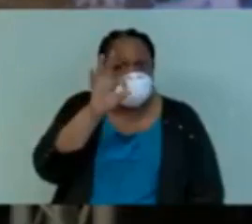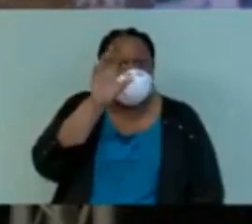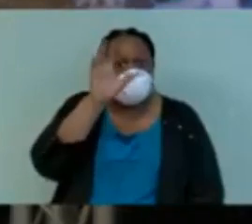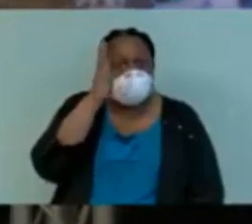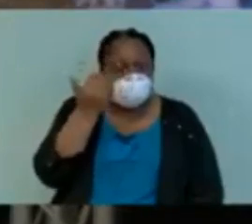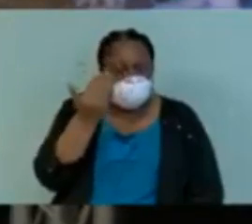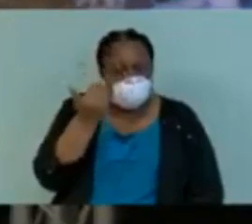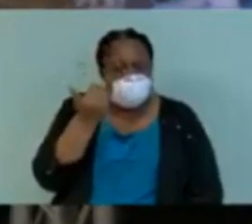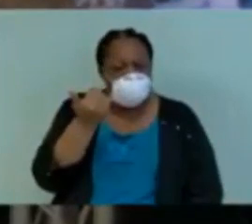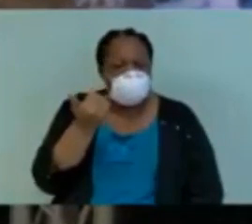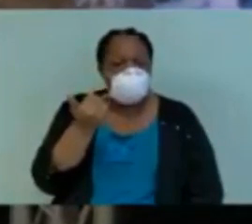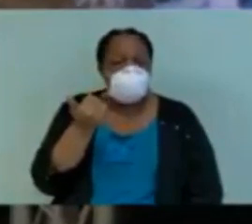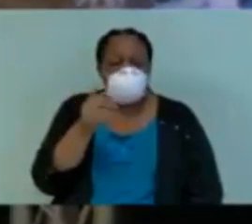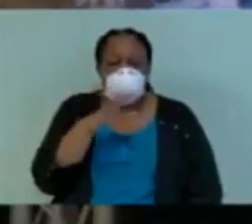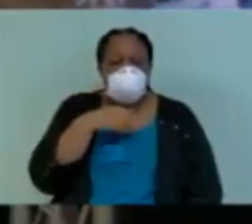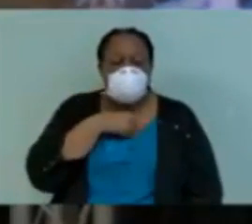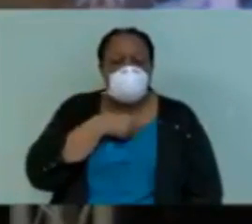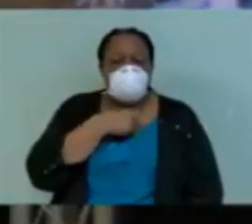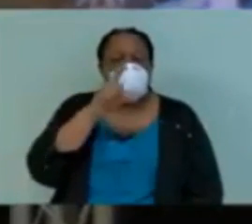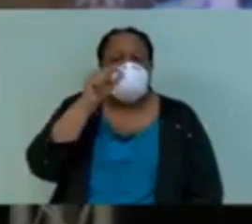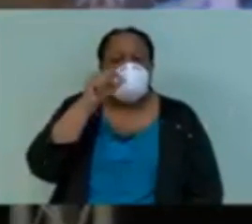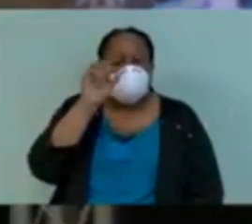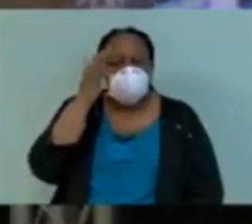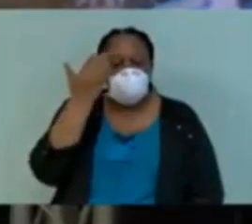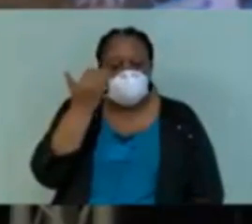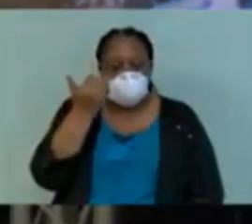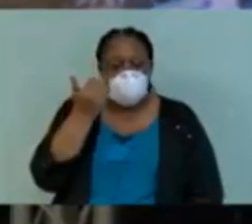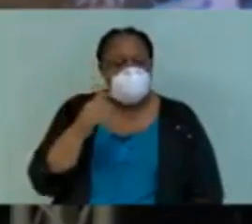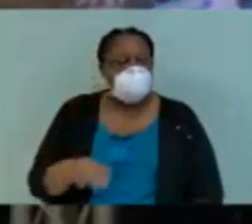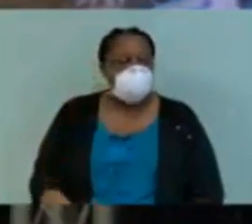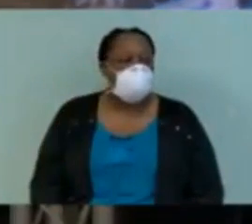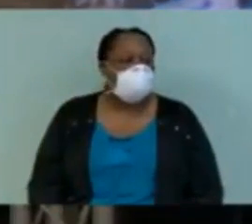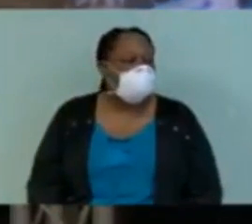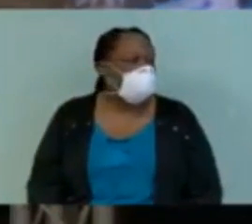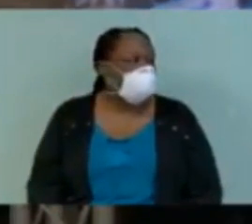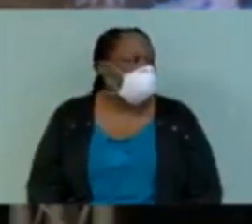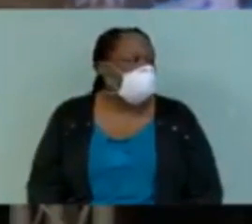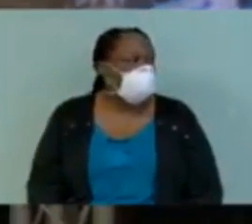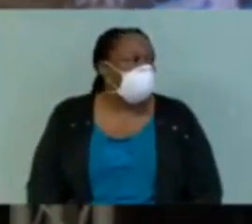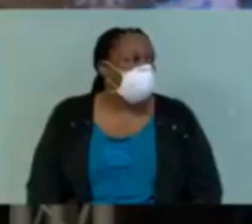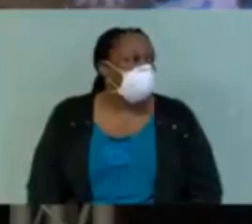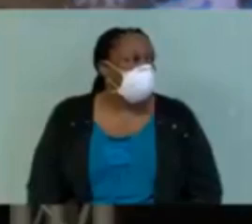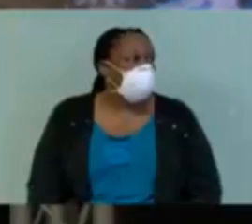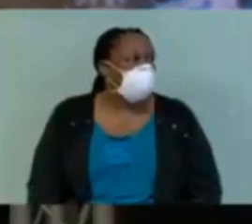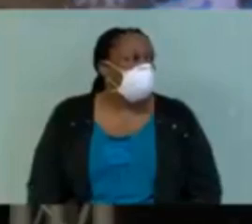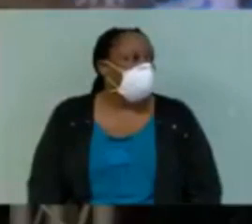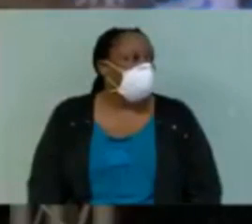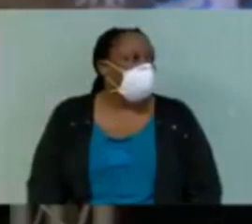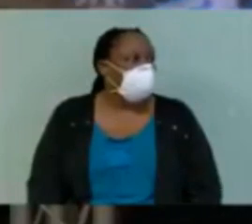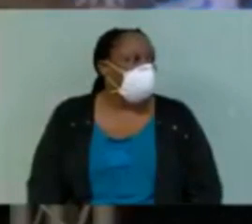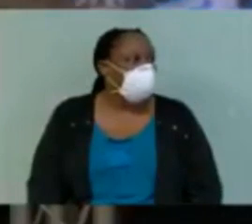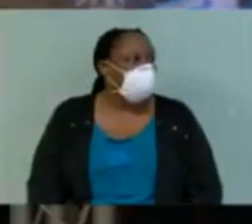constitutionally mandated frame. And so